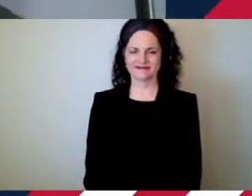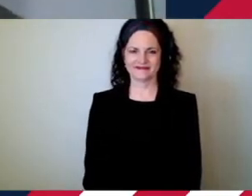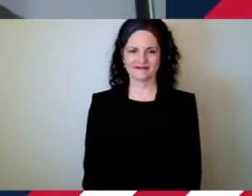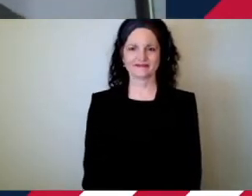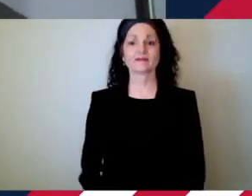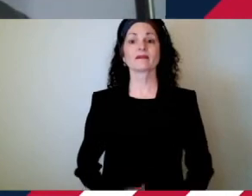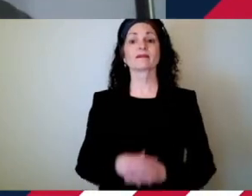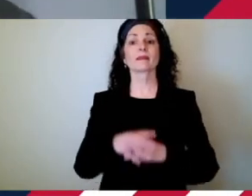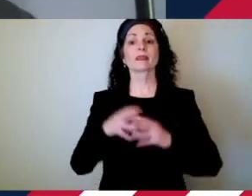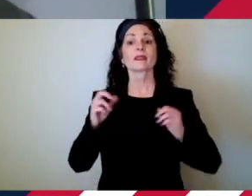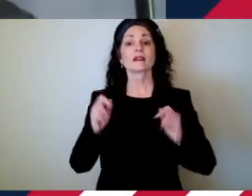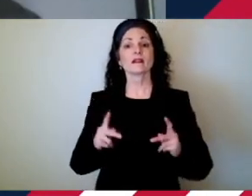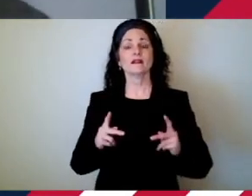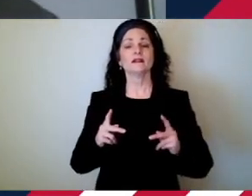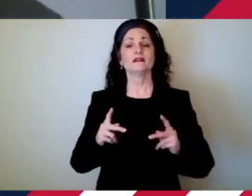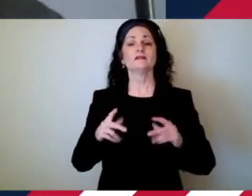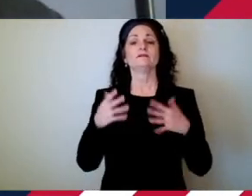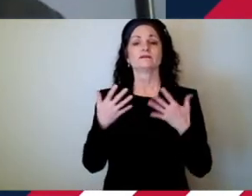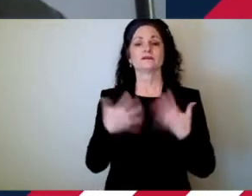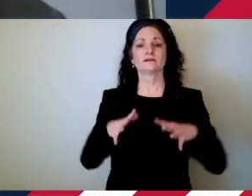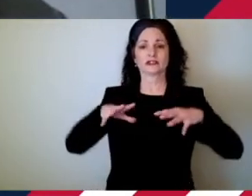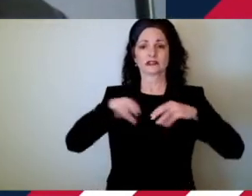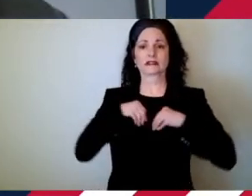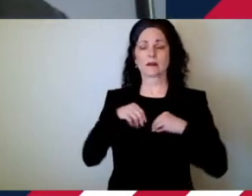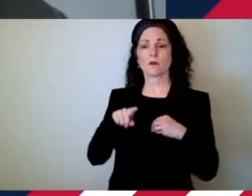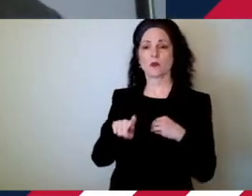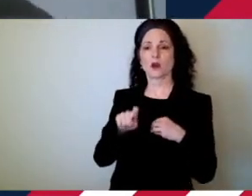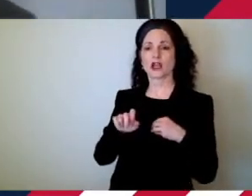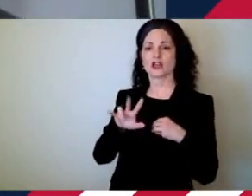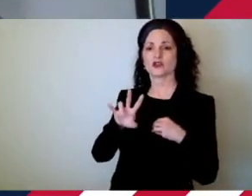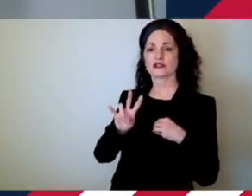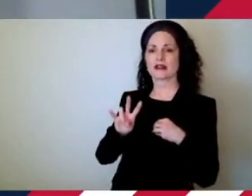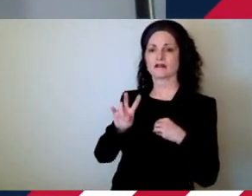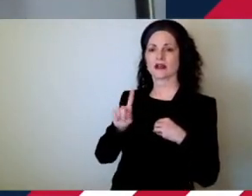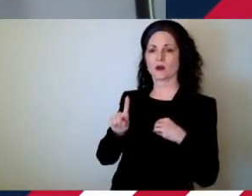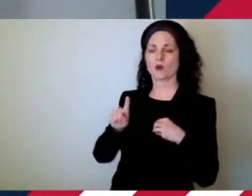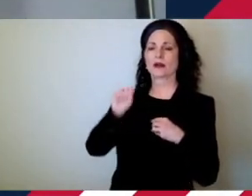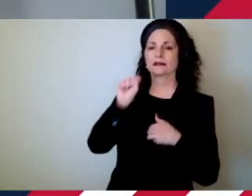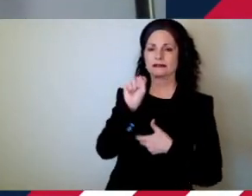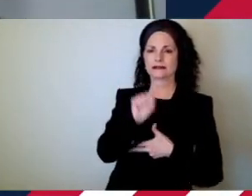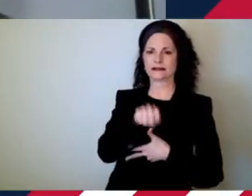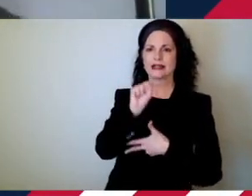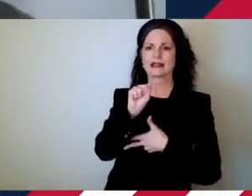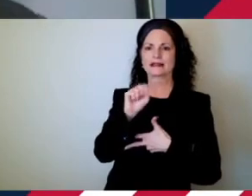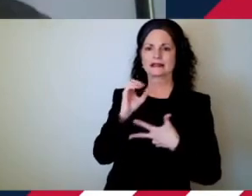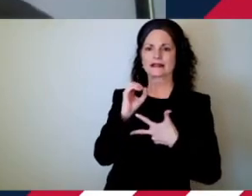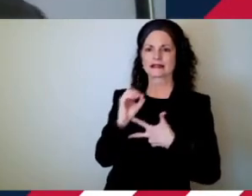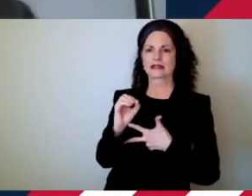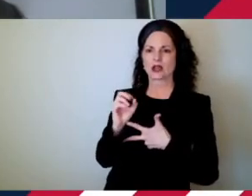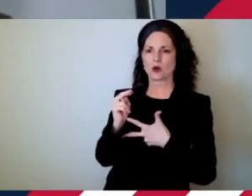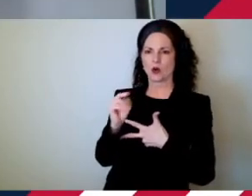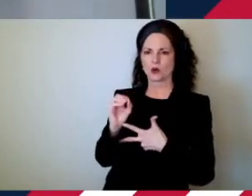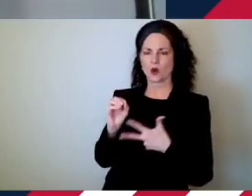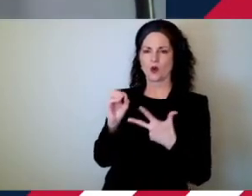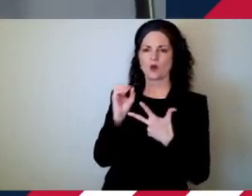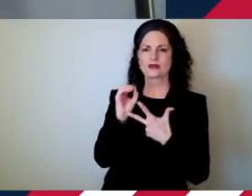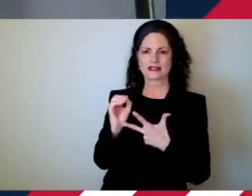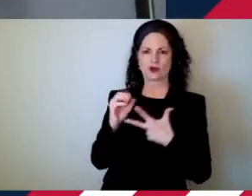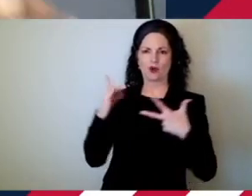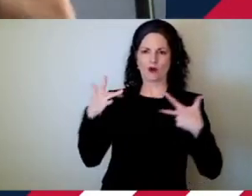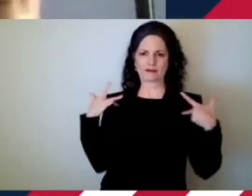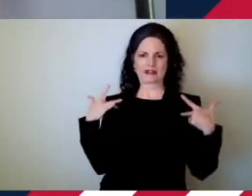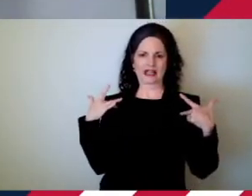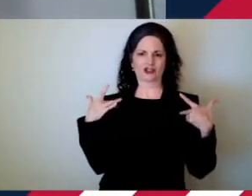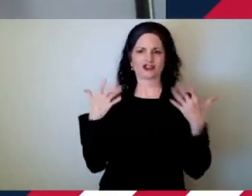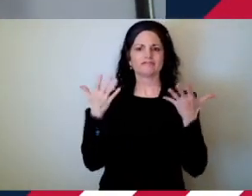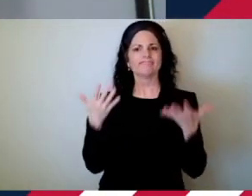The proposal is adopted, 171 yeas, 0 nays, 0 abstentions.